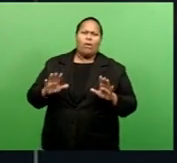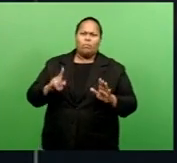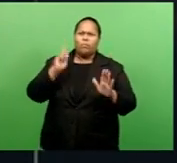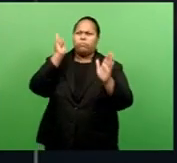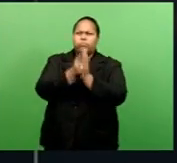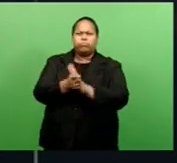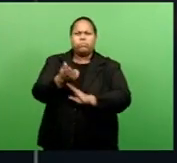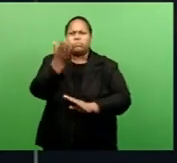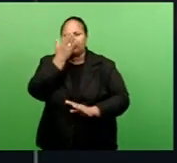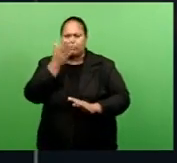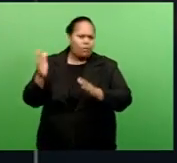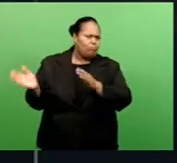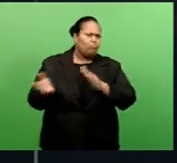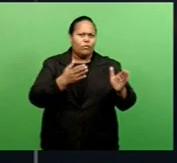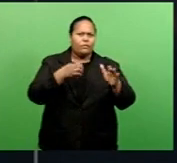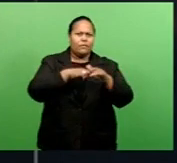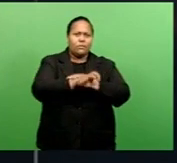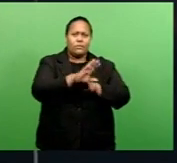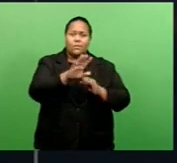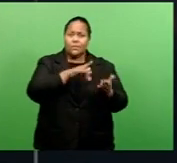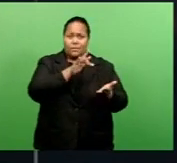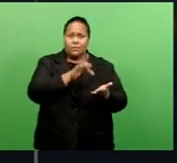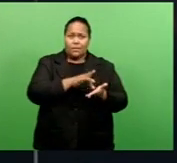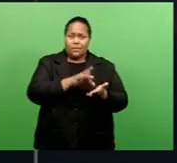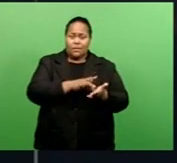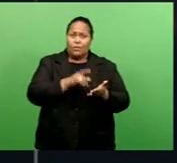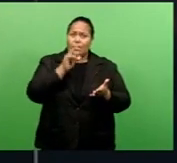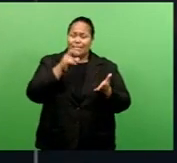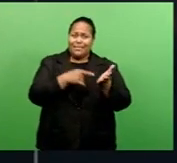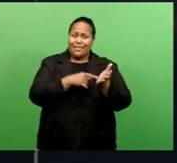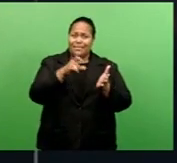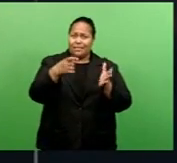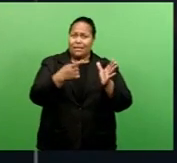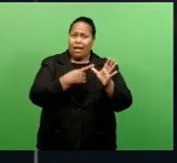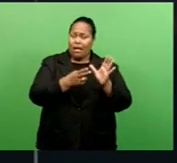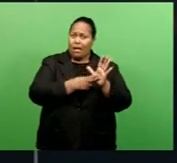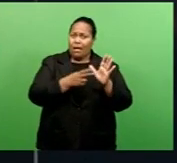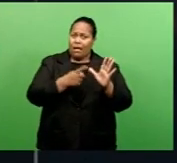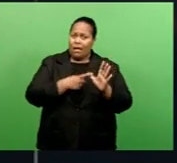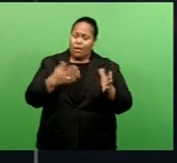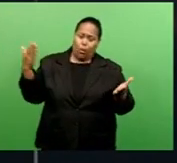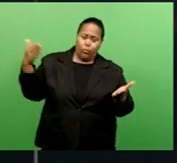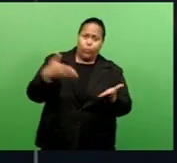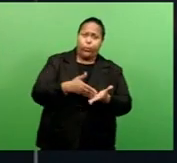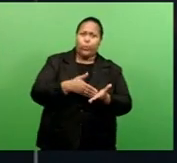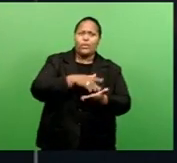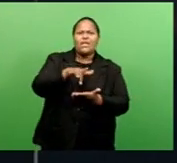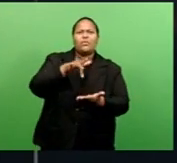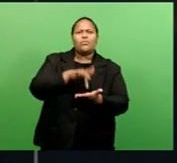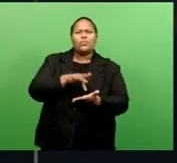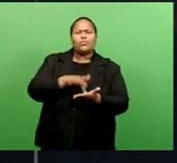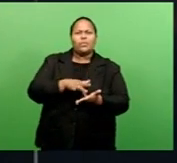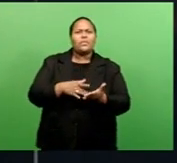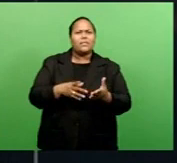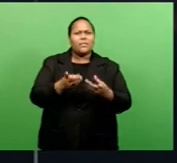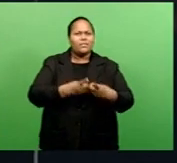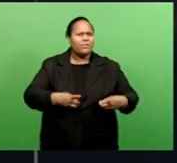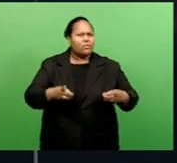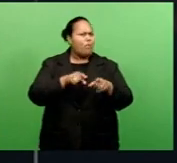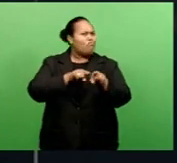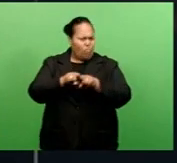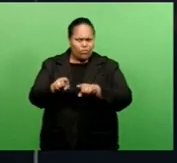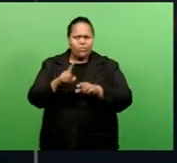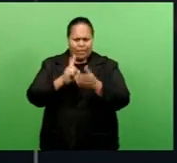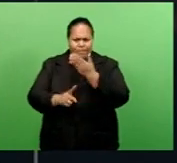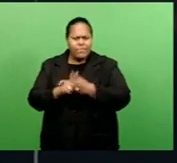evacuation centers as Tropical Cyclone Ana bore down on the Central Division. This practice has become common for many, putting